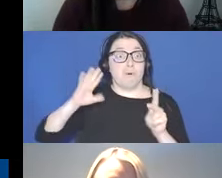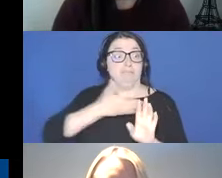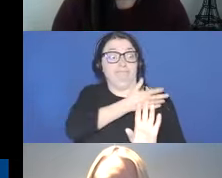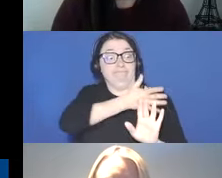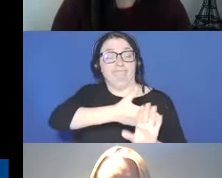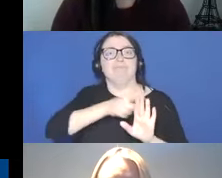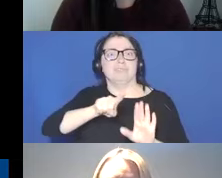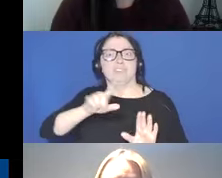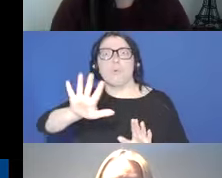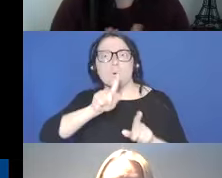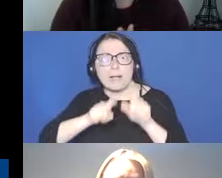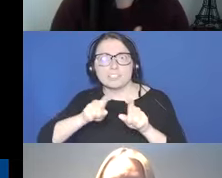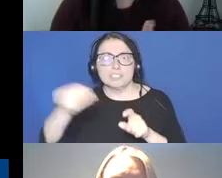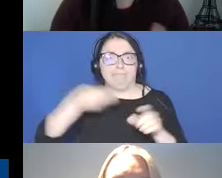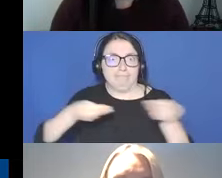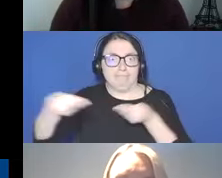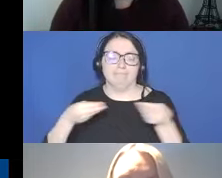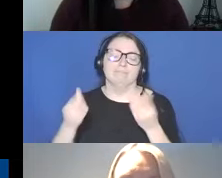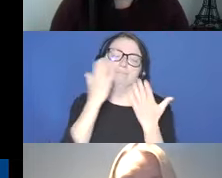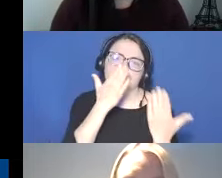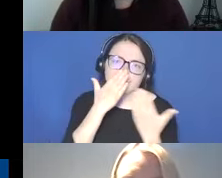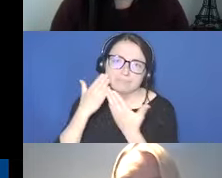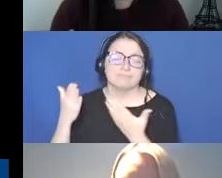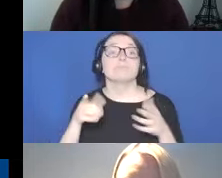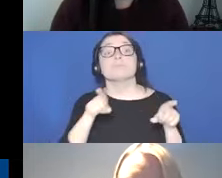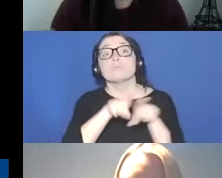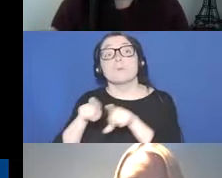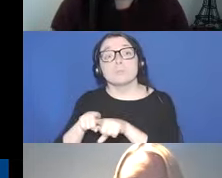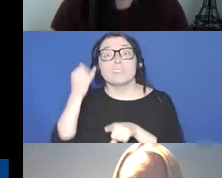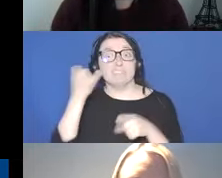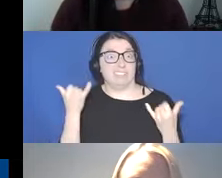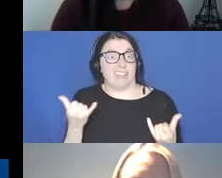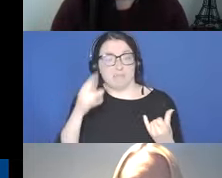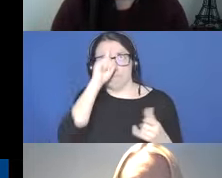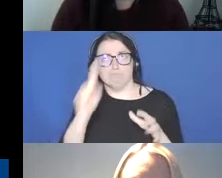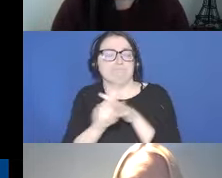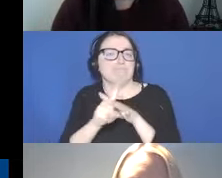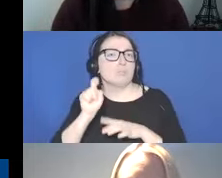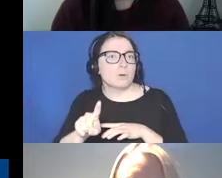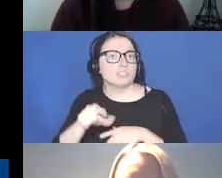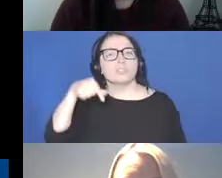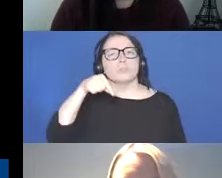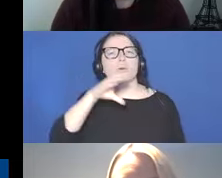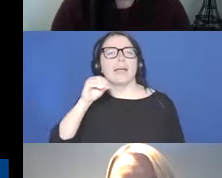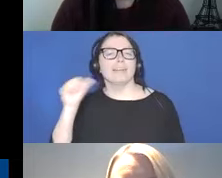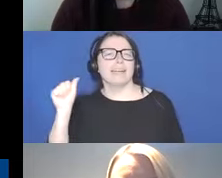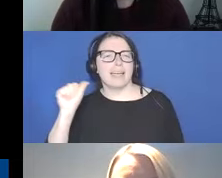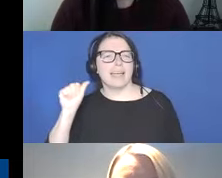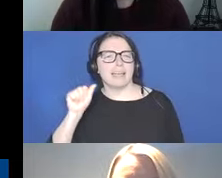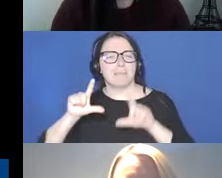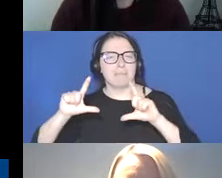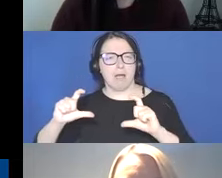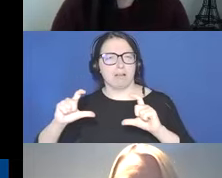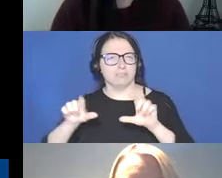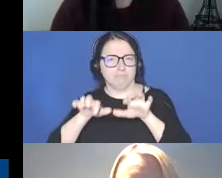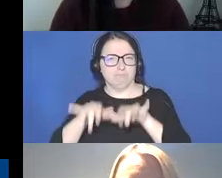registering. You may also ask questions live by typing them in the Q&A box at the bottom of your screen. And I'd actually like